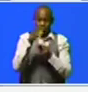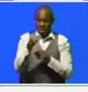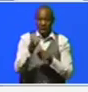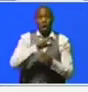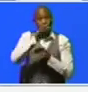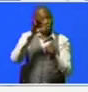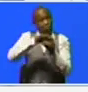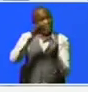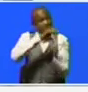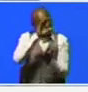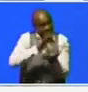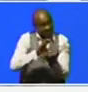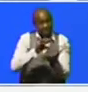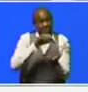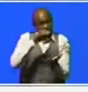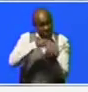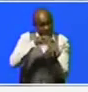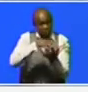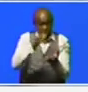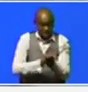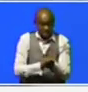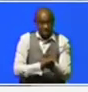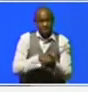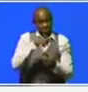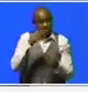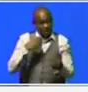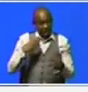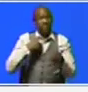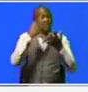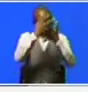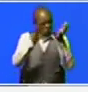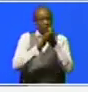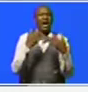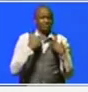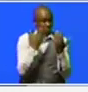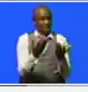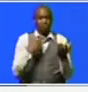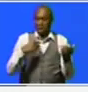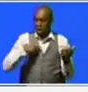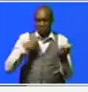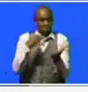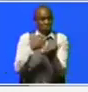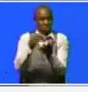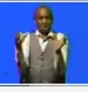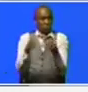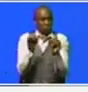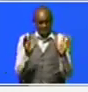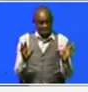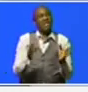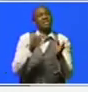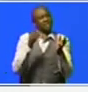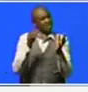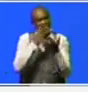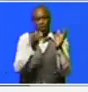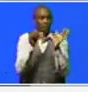police centers, all the police stations have red connected networks, so we are not part of areas with the network